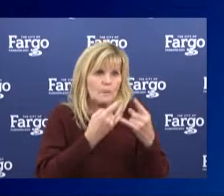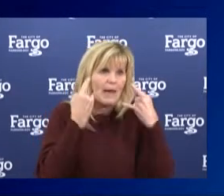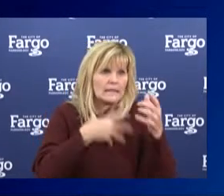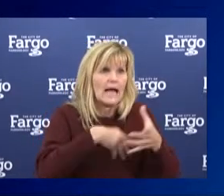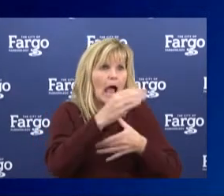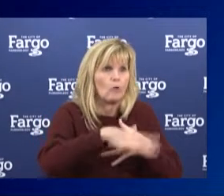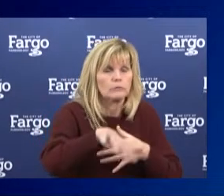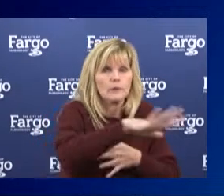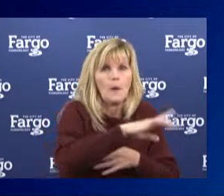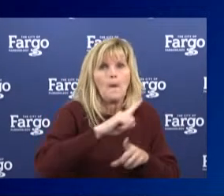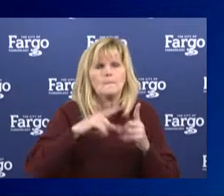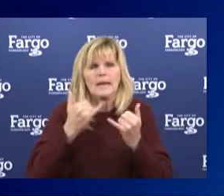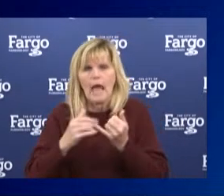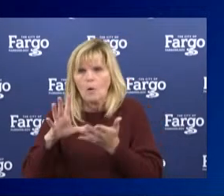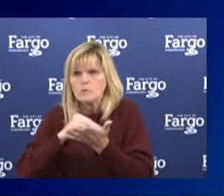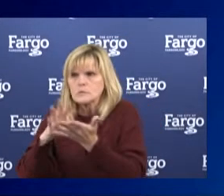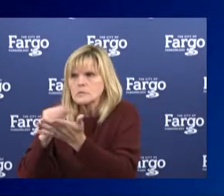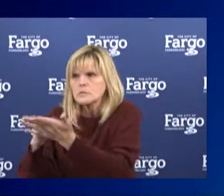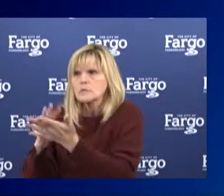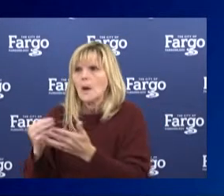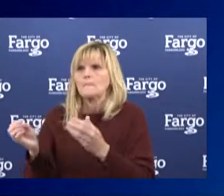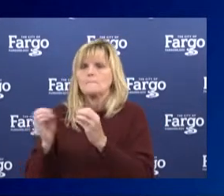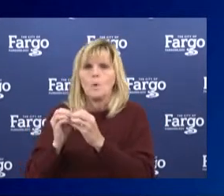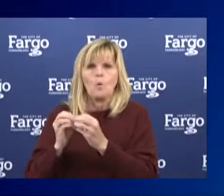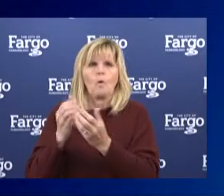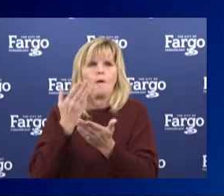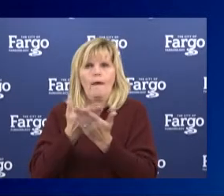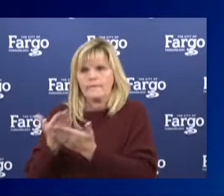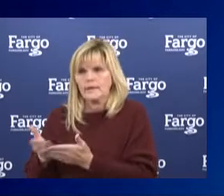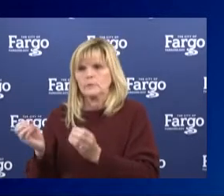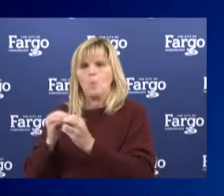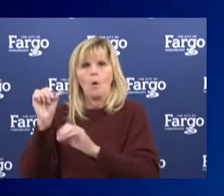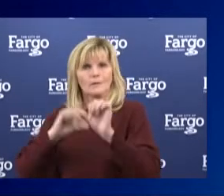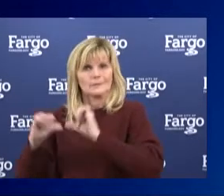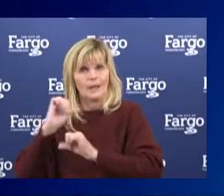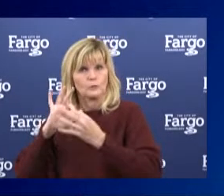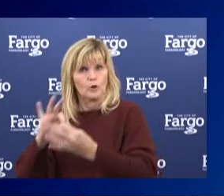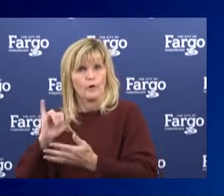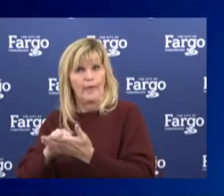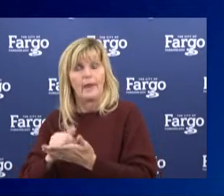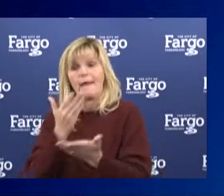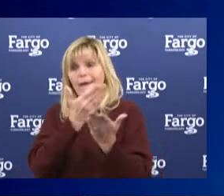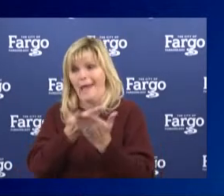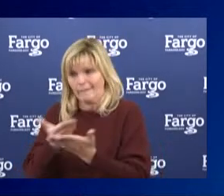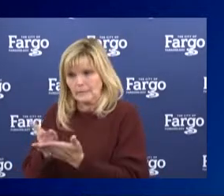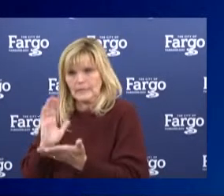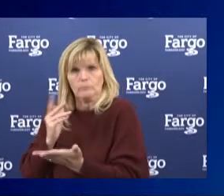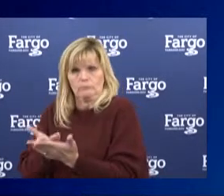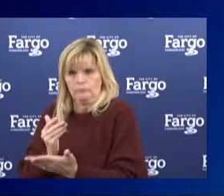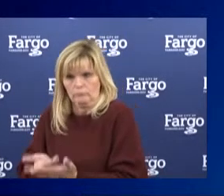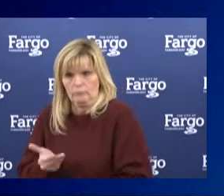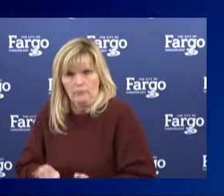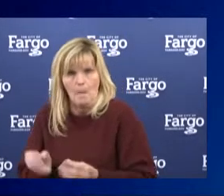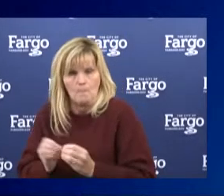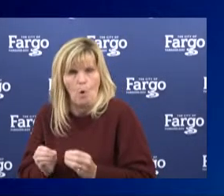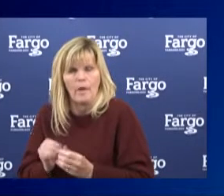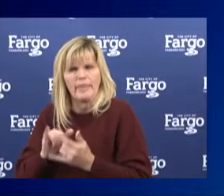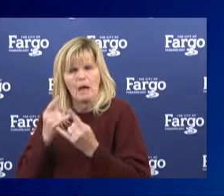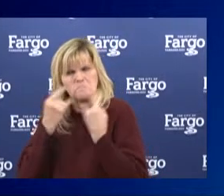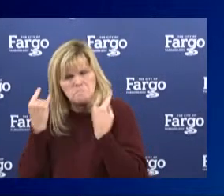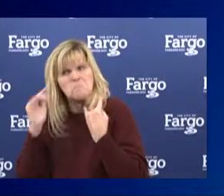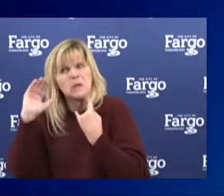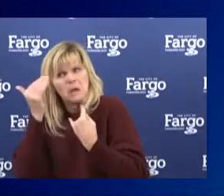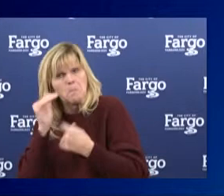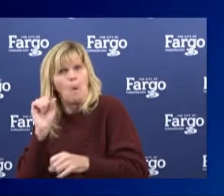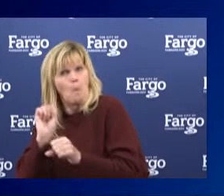we're gaining a lot of new evidence and a lot more science around this. And the evidence keeps coming in a more and more compelling way that masks really do